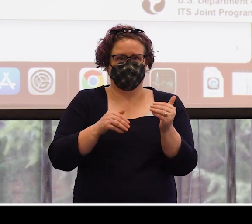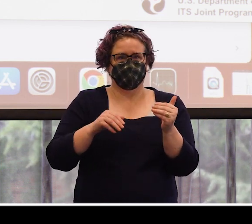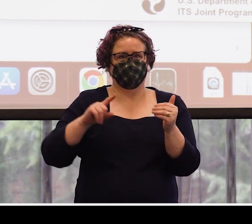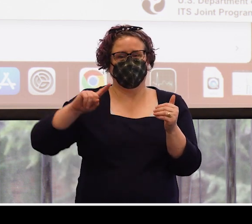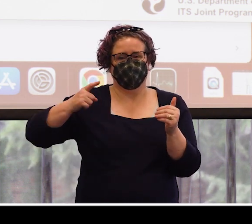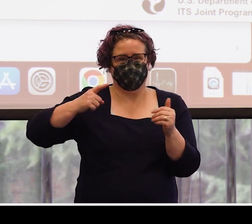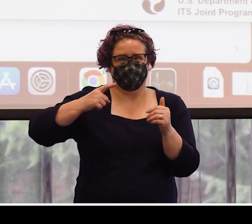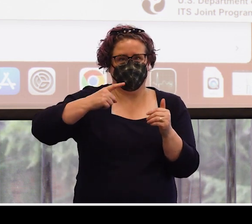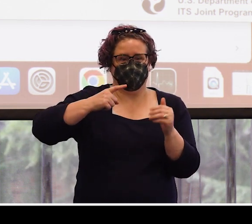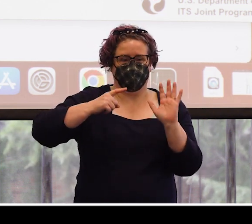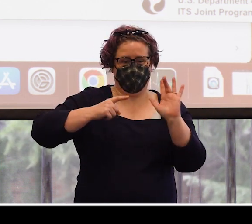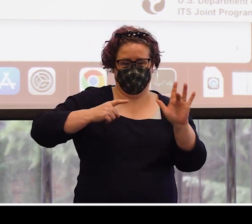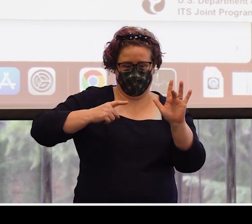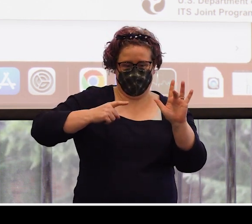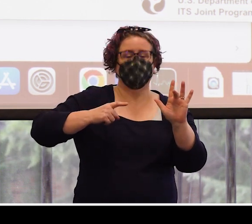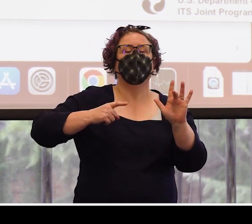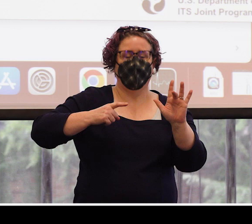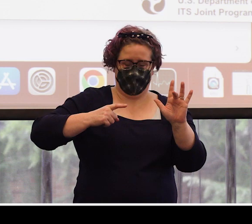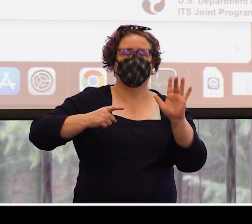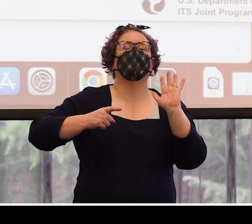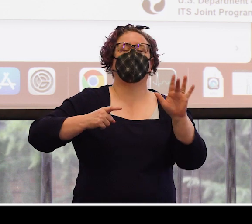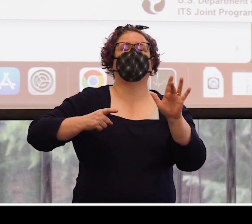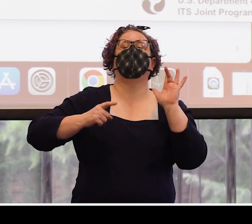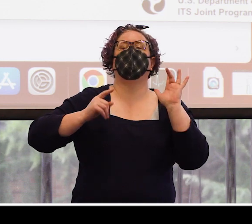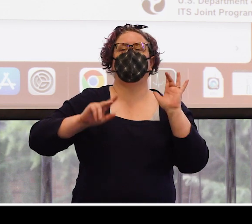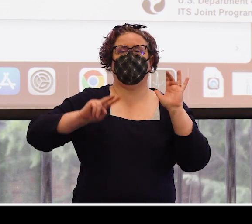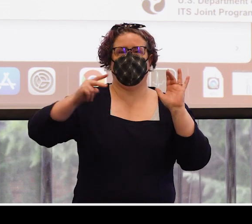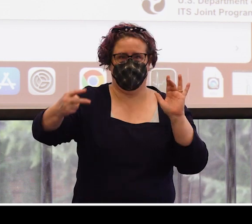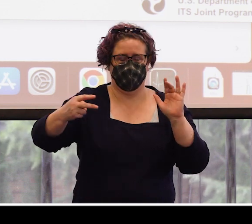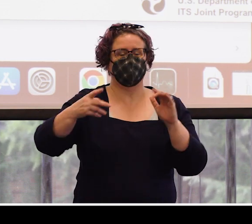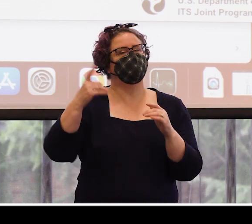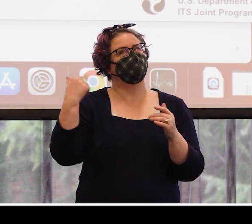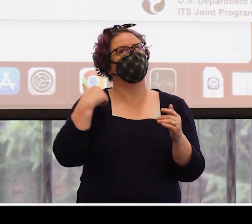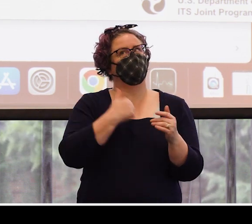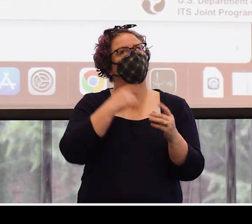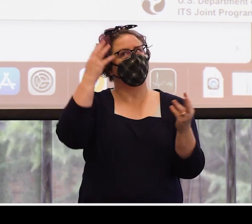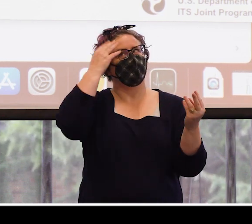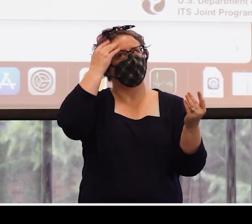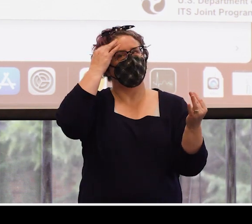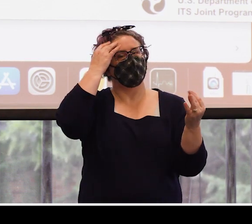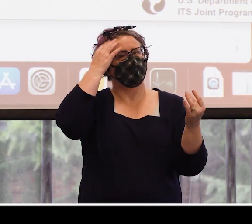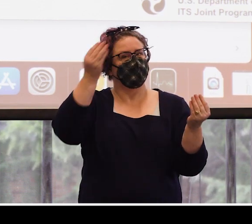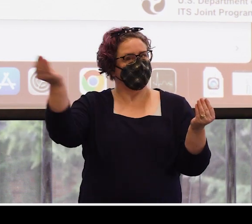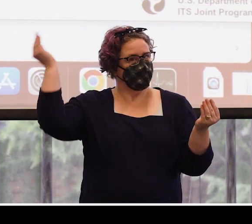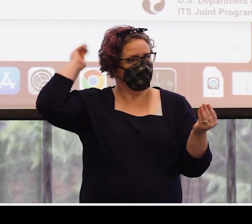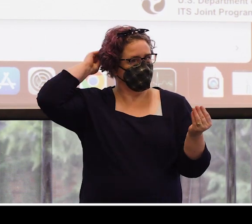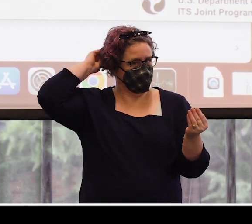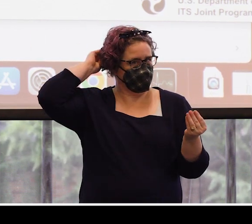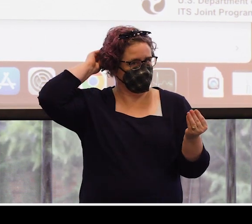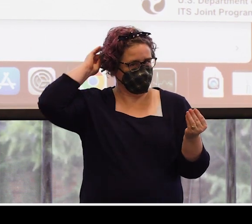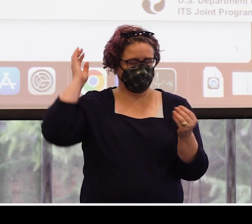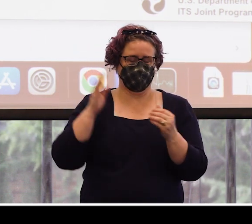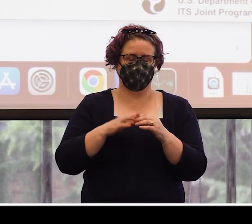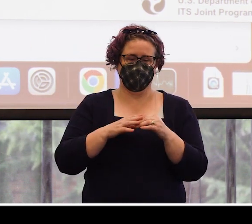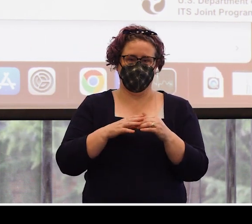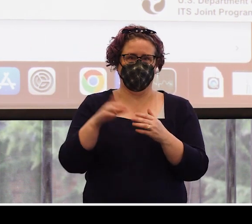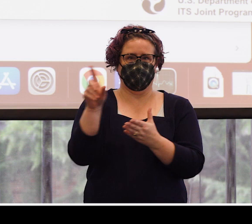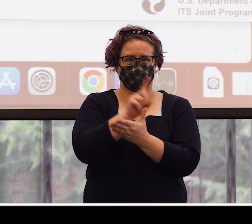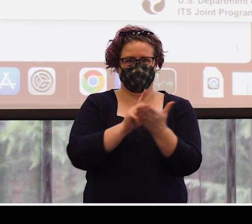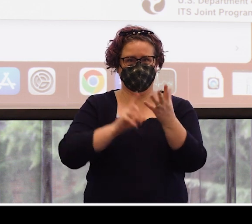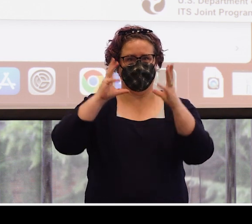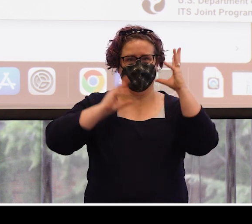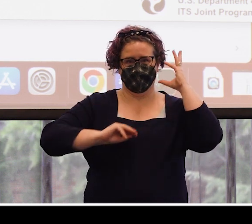to kind of navigate, and that is something we've kept in mind while designing